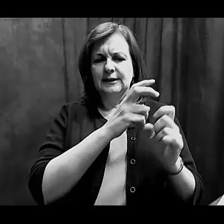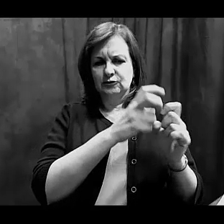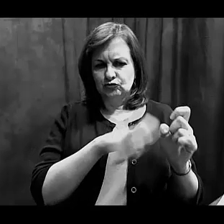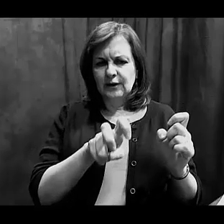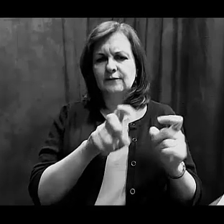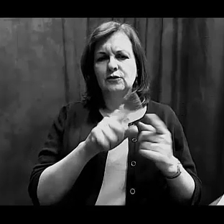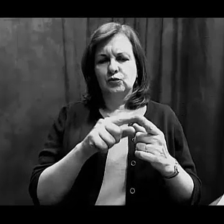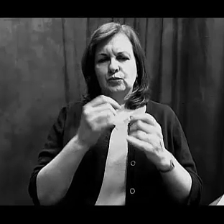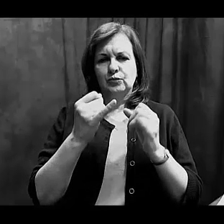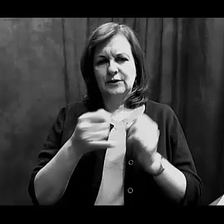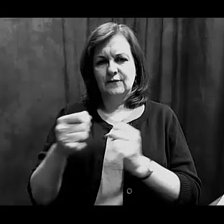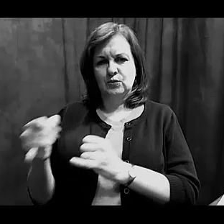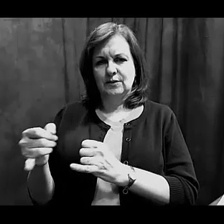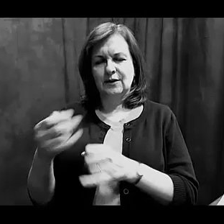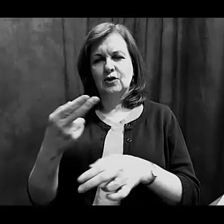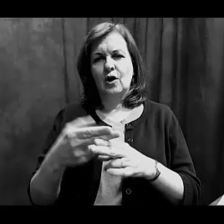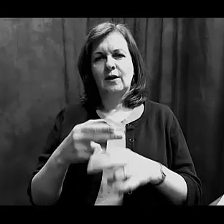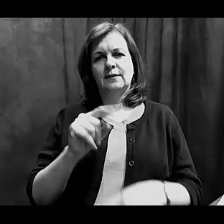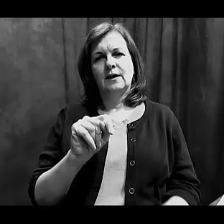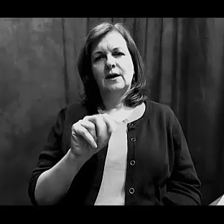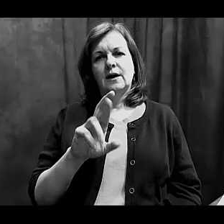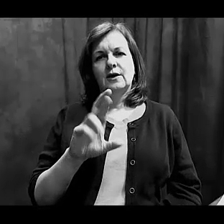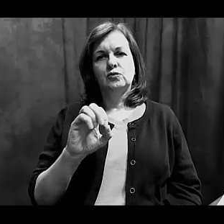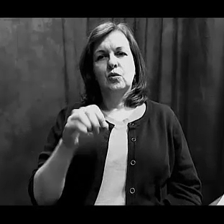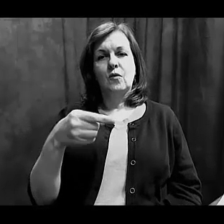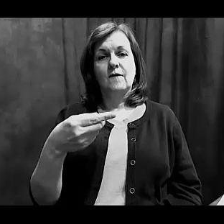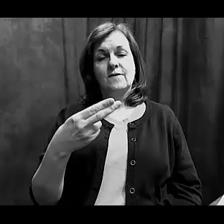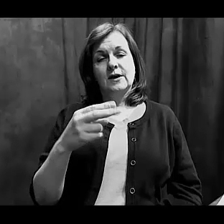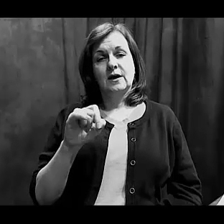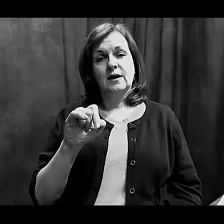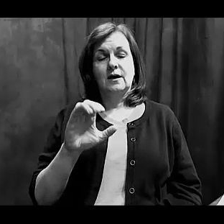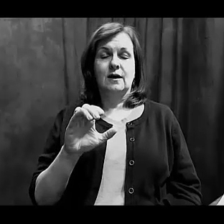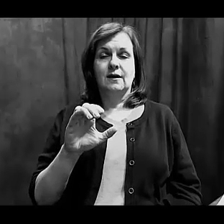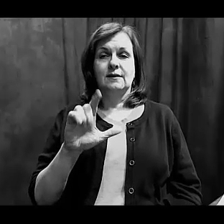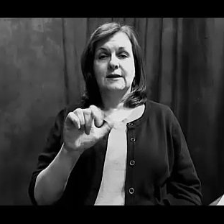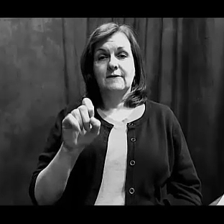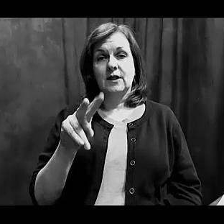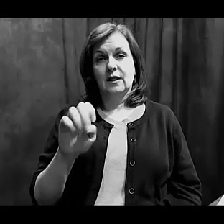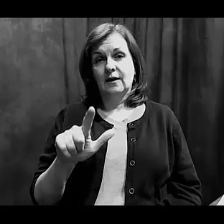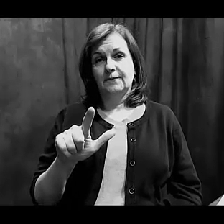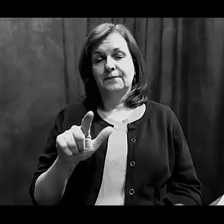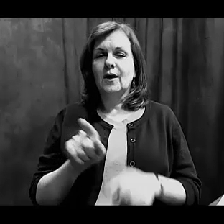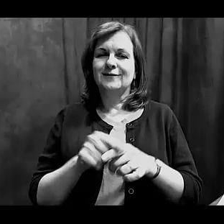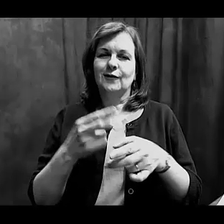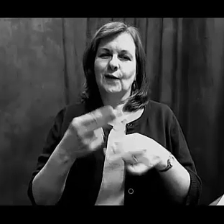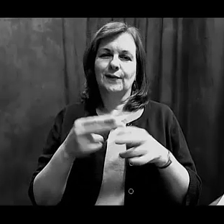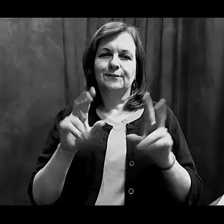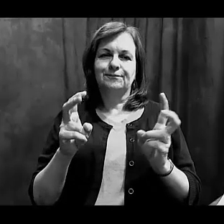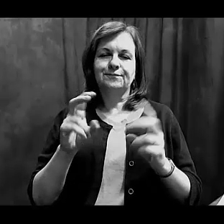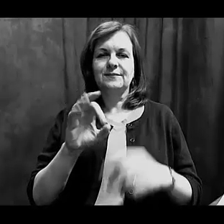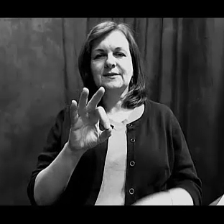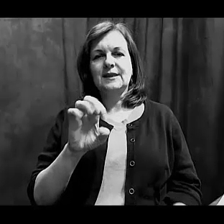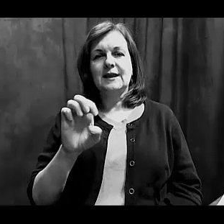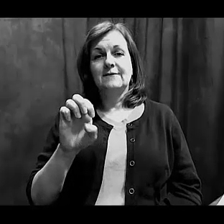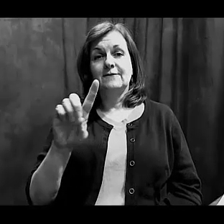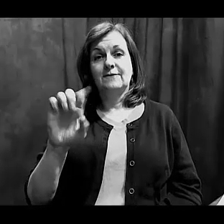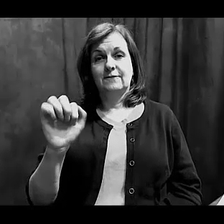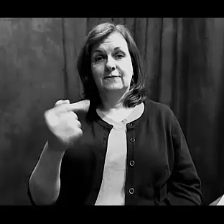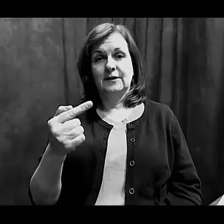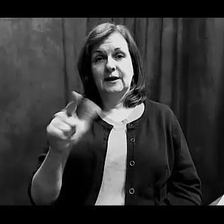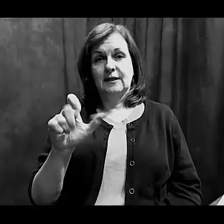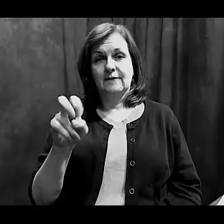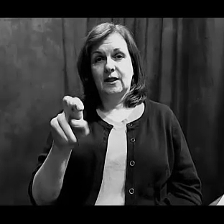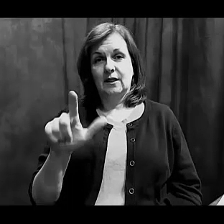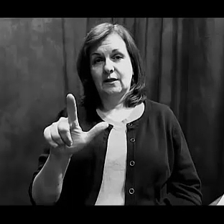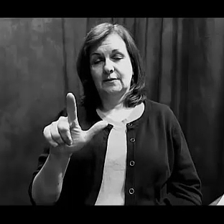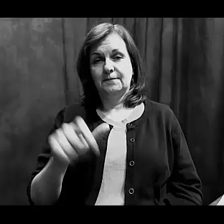energy between individuals. So something known as a trophic level, or some folks refer to it as a feeding